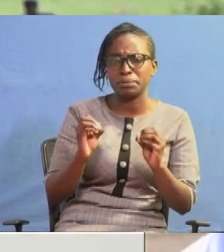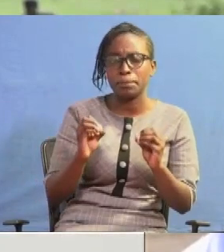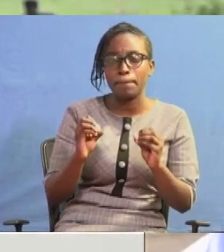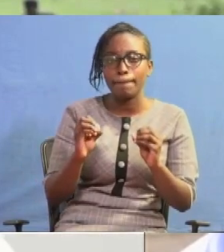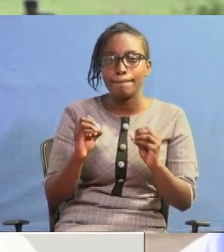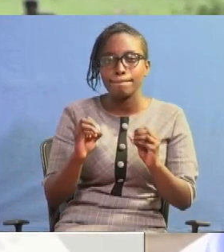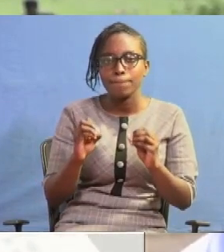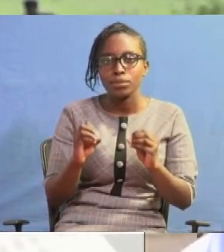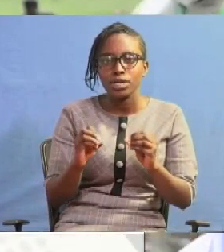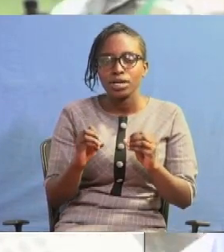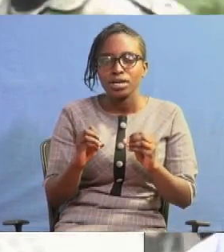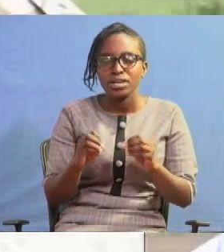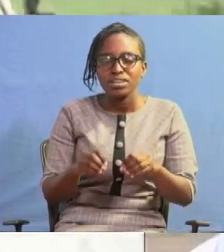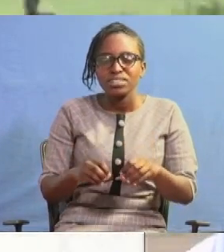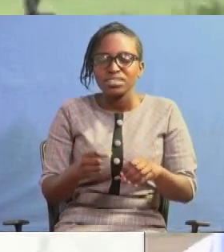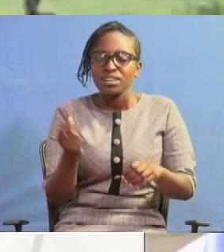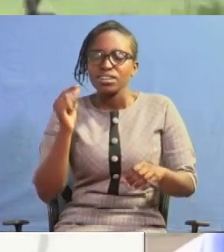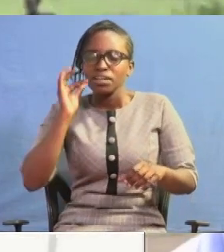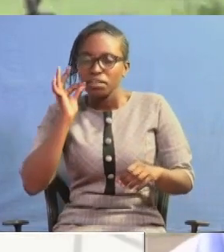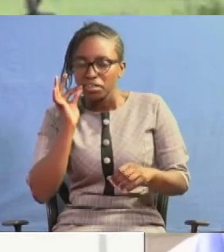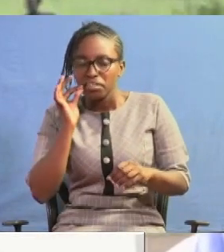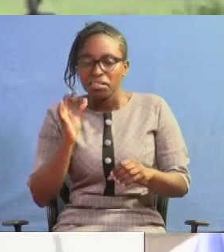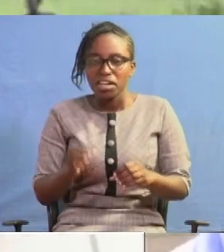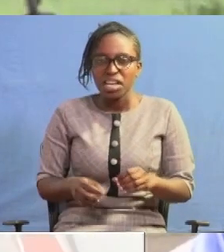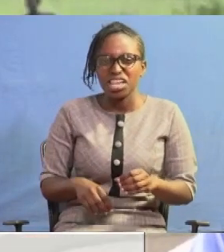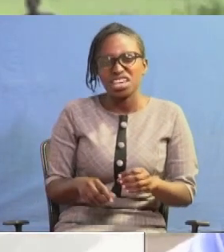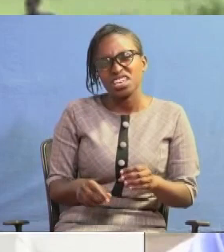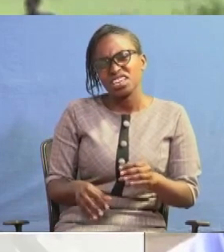kama ni sigara wanatumia wanjalimbo kupunguza, ndio